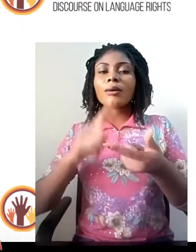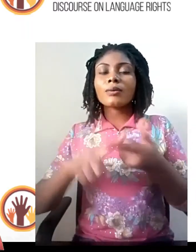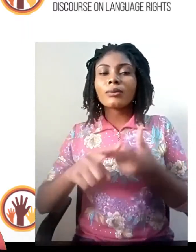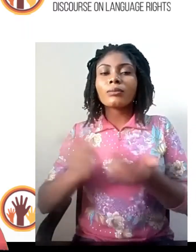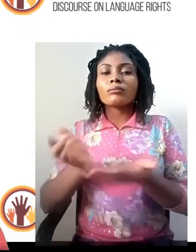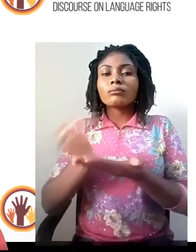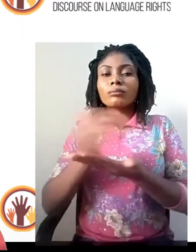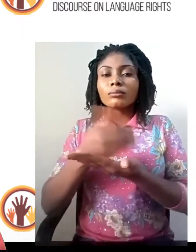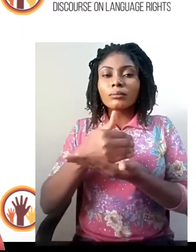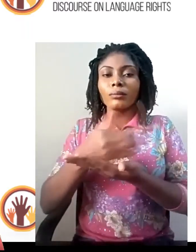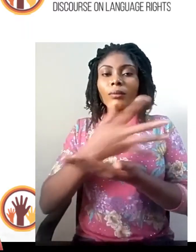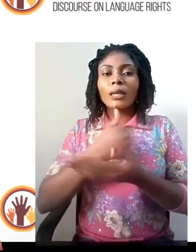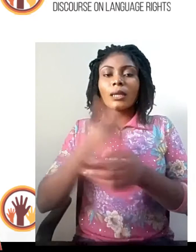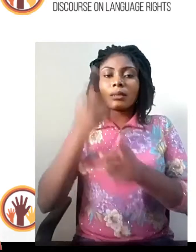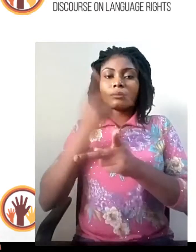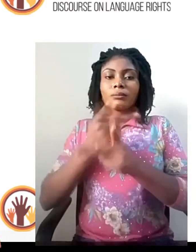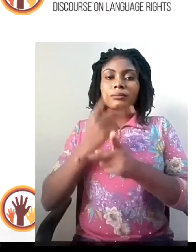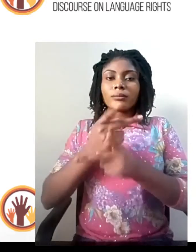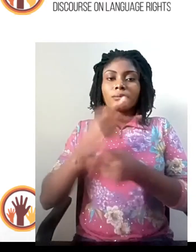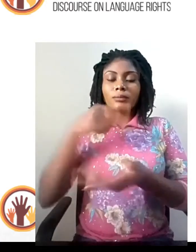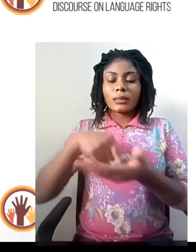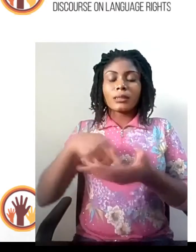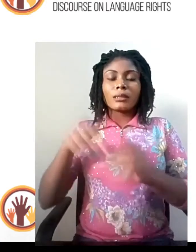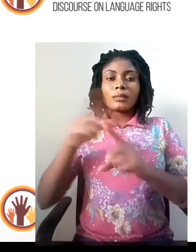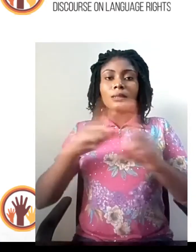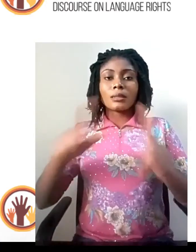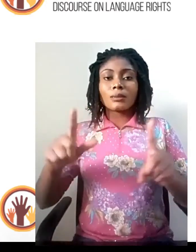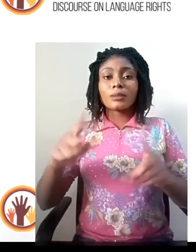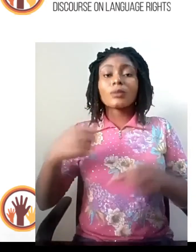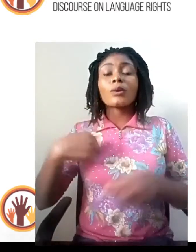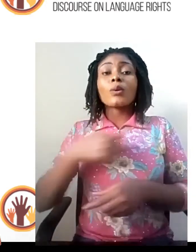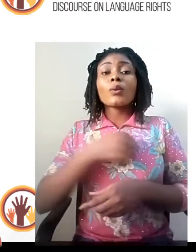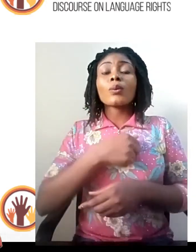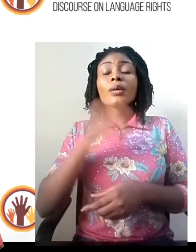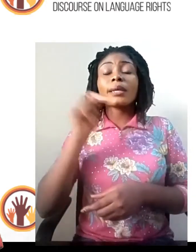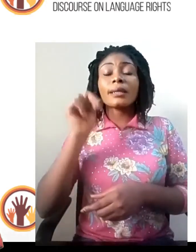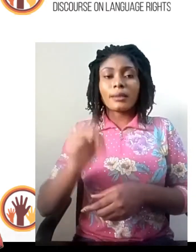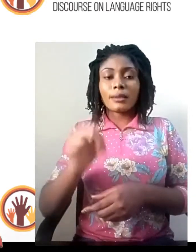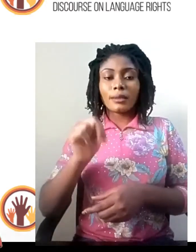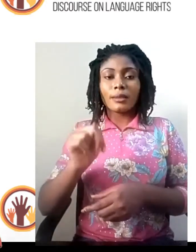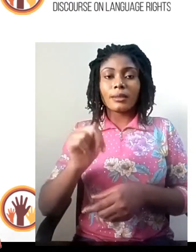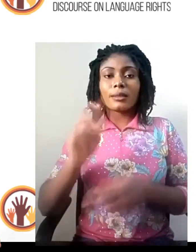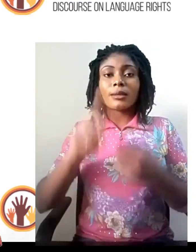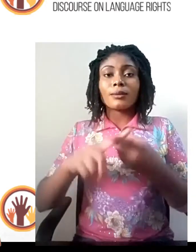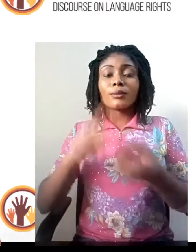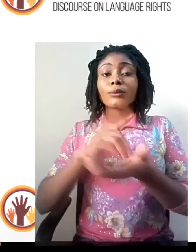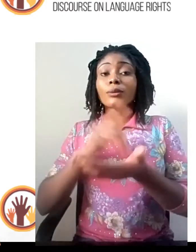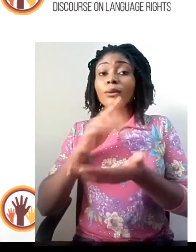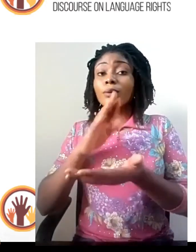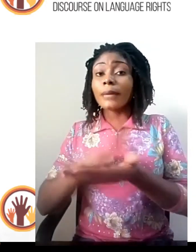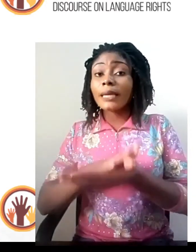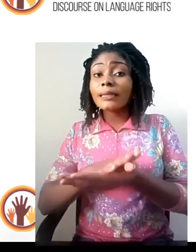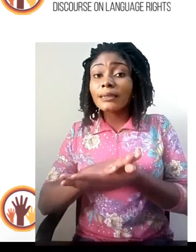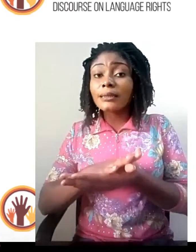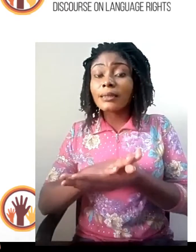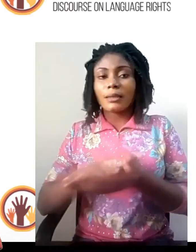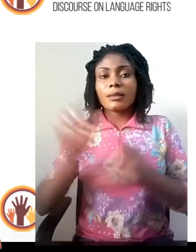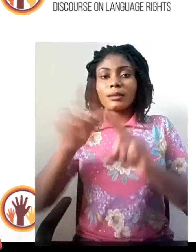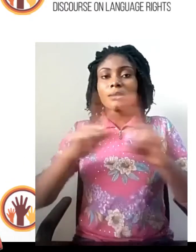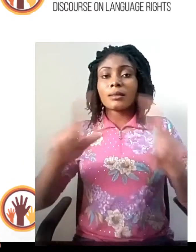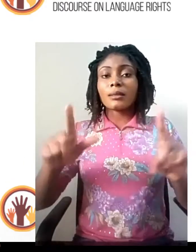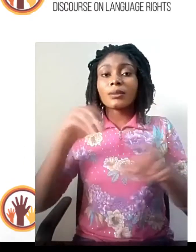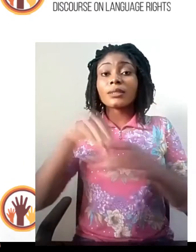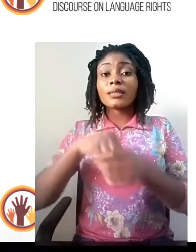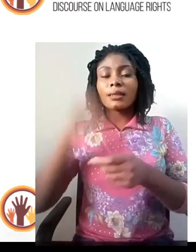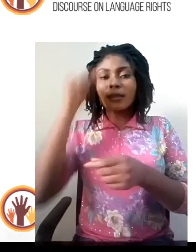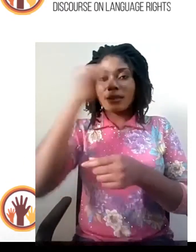sign languages. So we need to document sign languages in Africa because